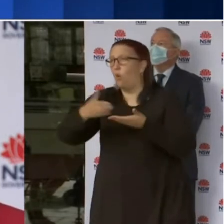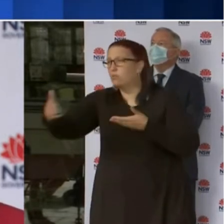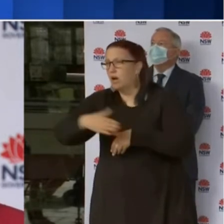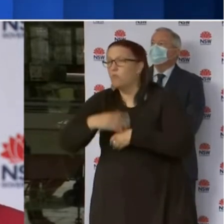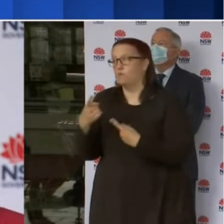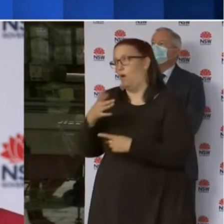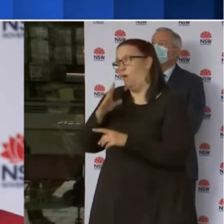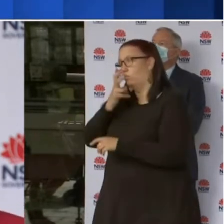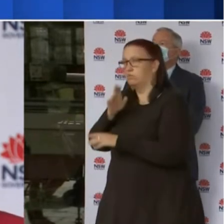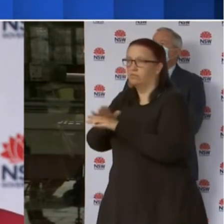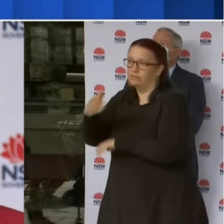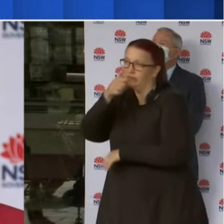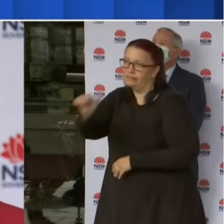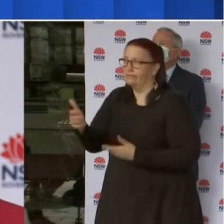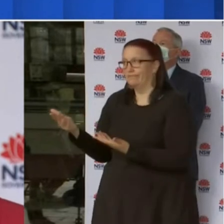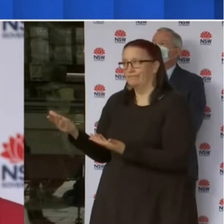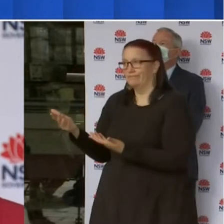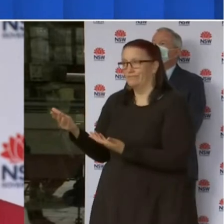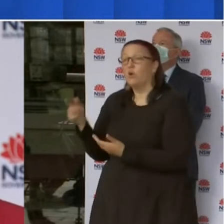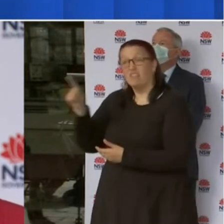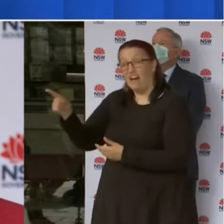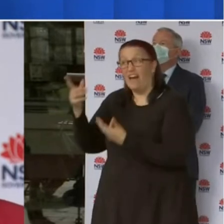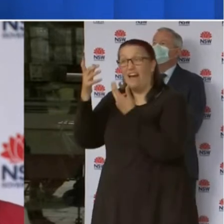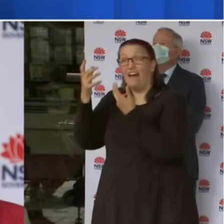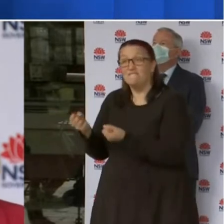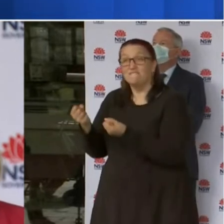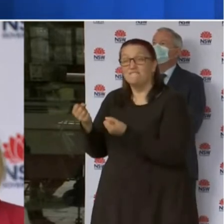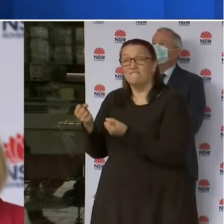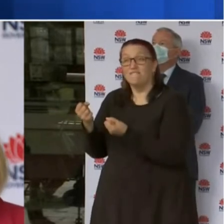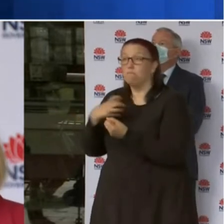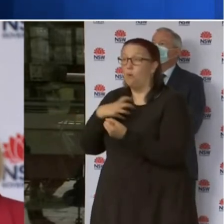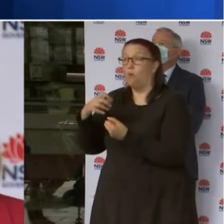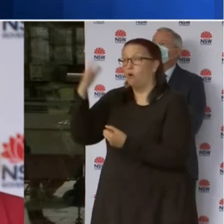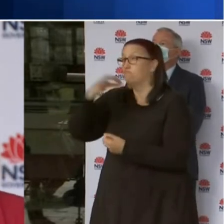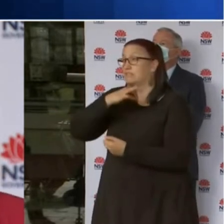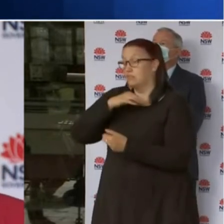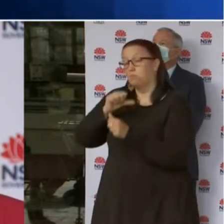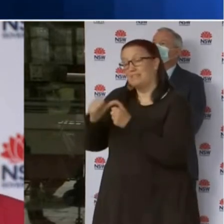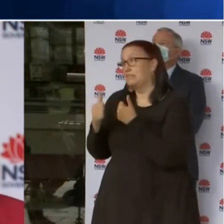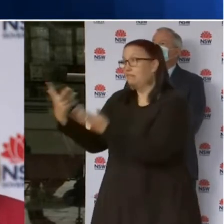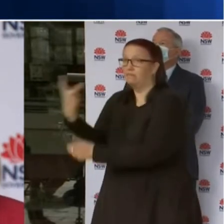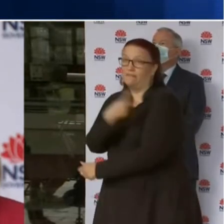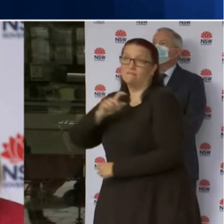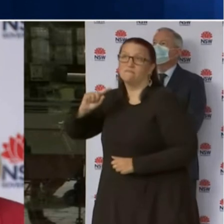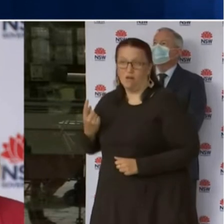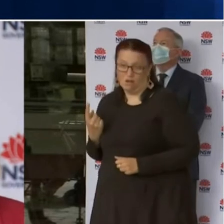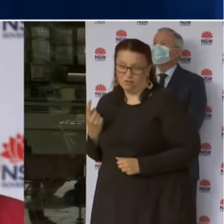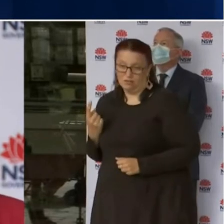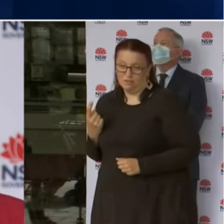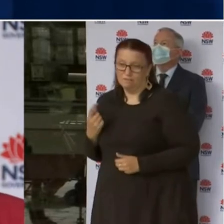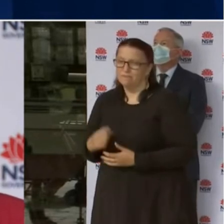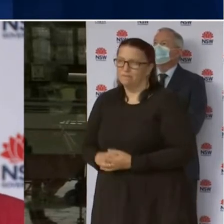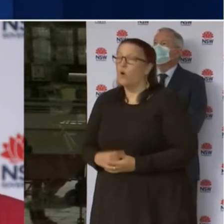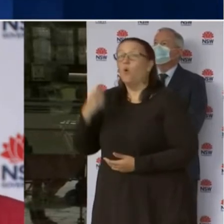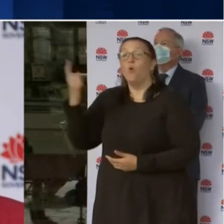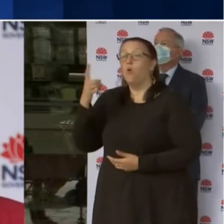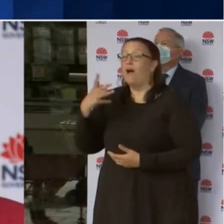that have had underlying health conditions have been eligible for a while for the vaccine. But as you get older,